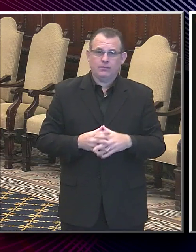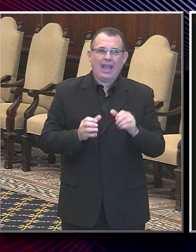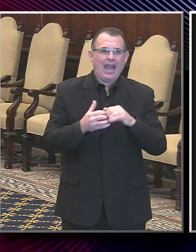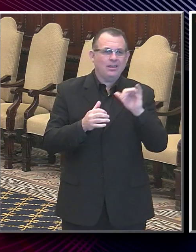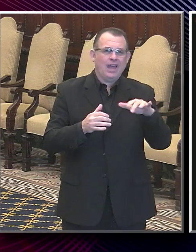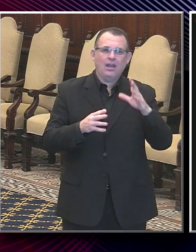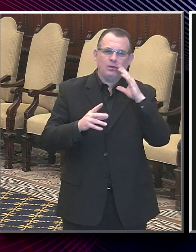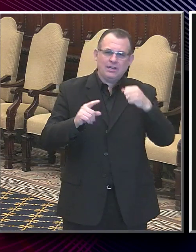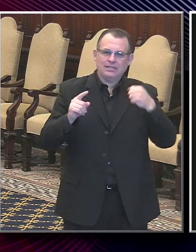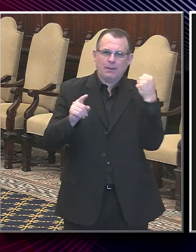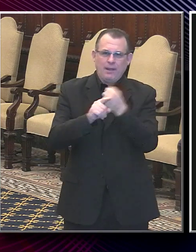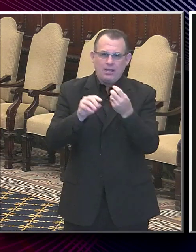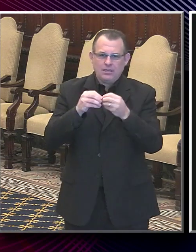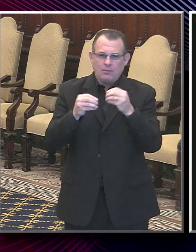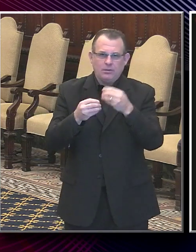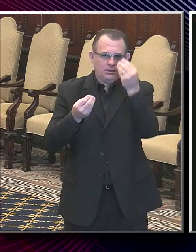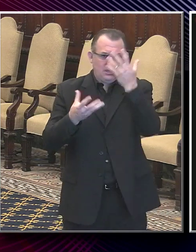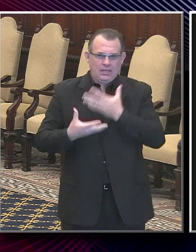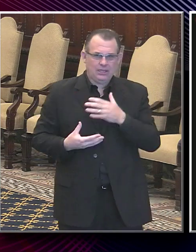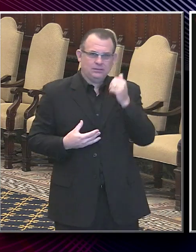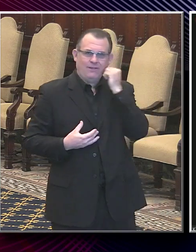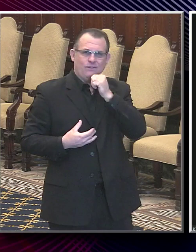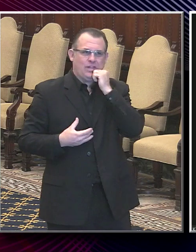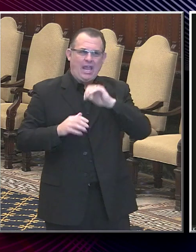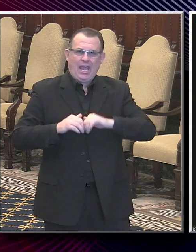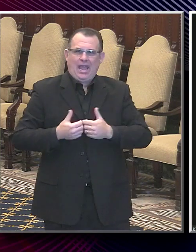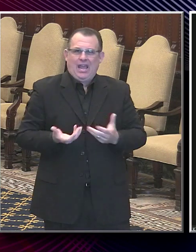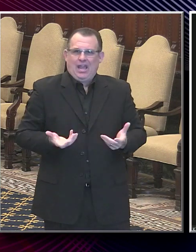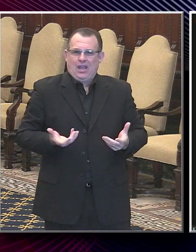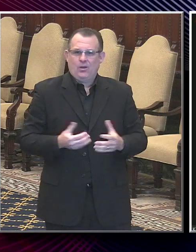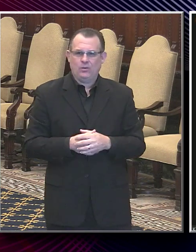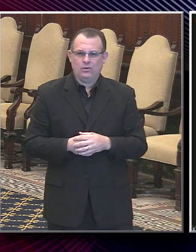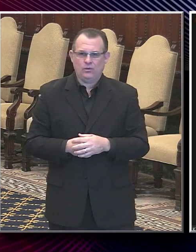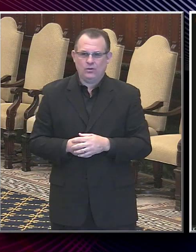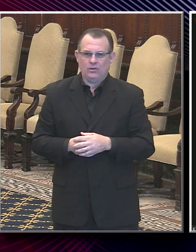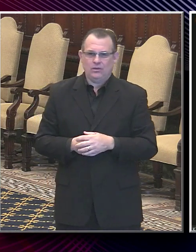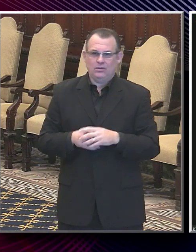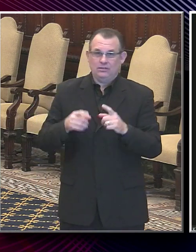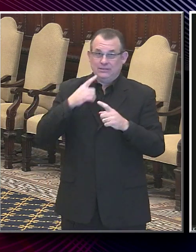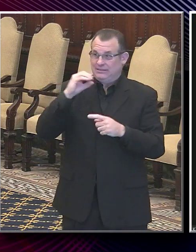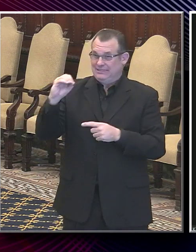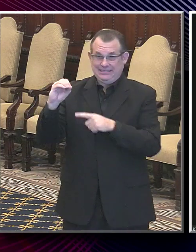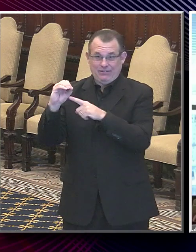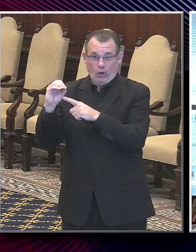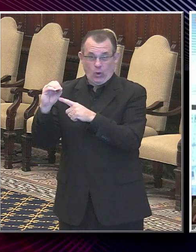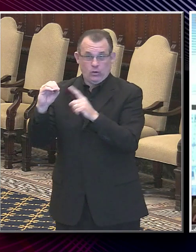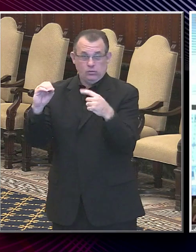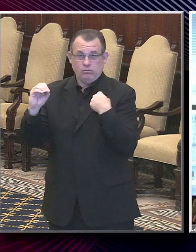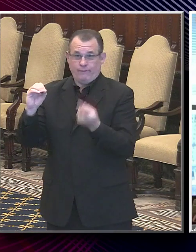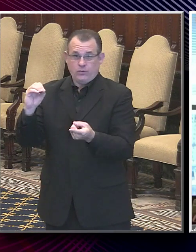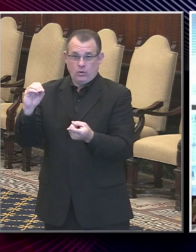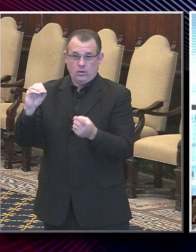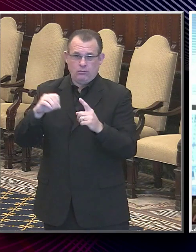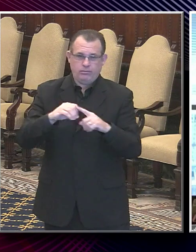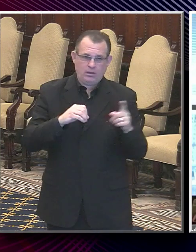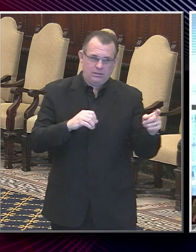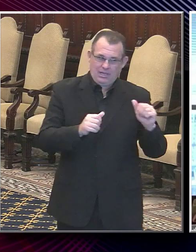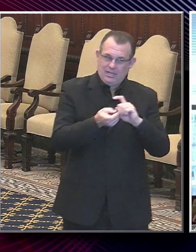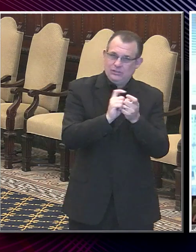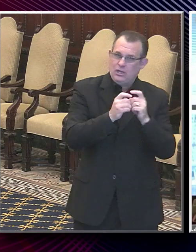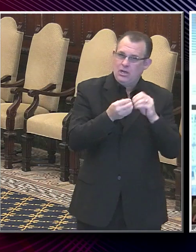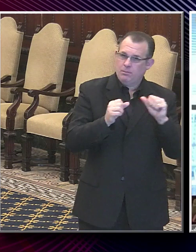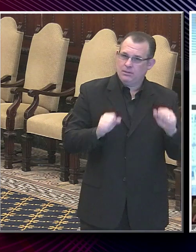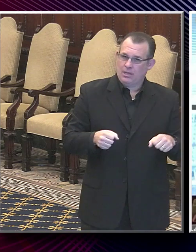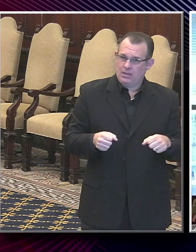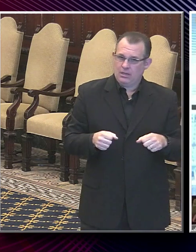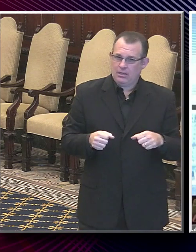that you're releasing every day, which have been consistently zero for, since this was announced? So those zero test results are